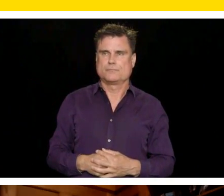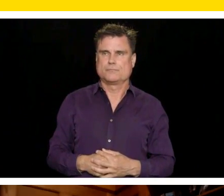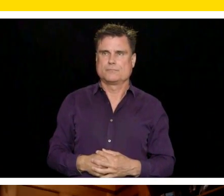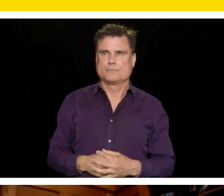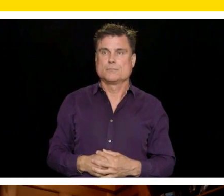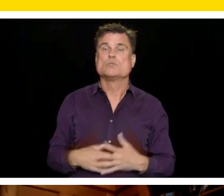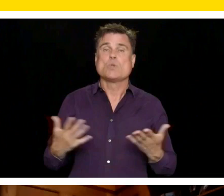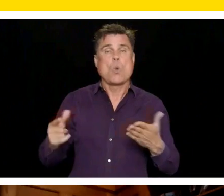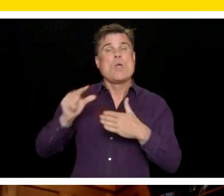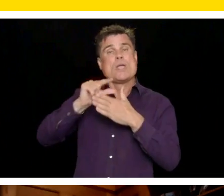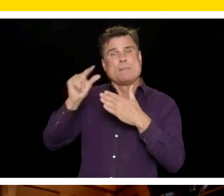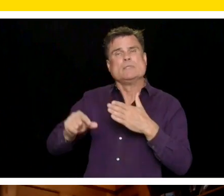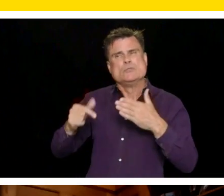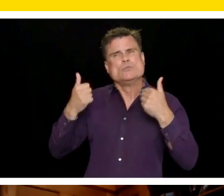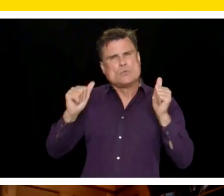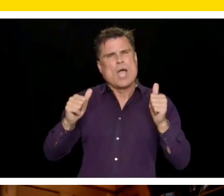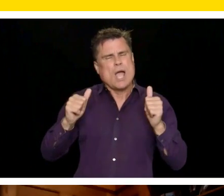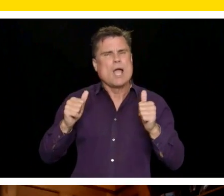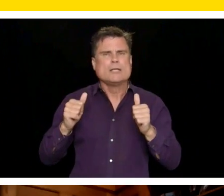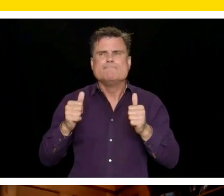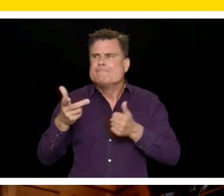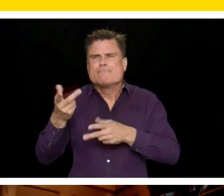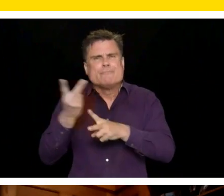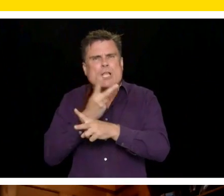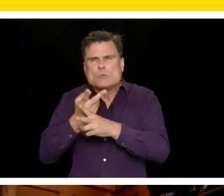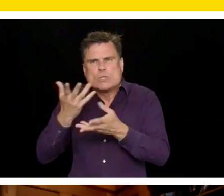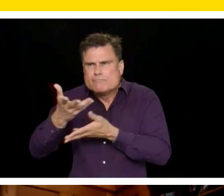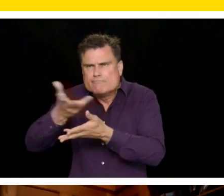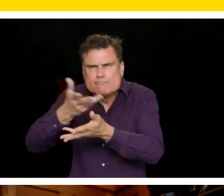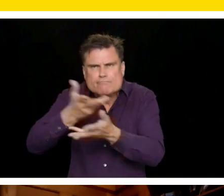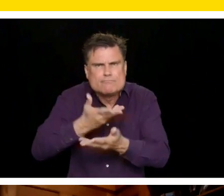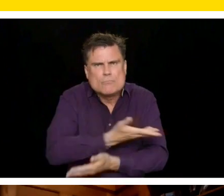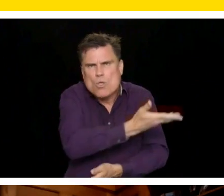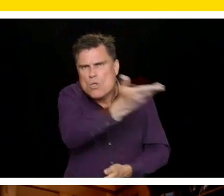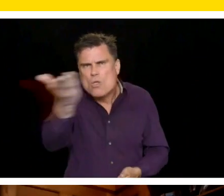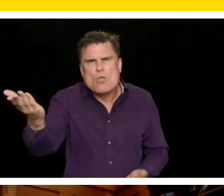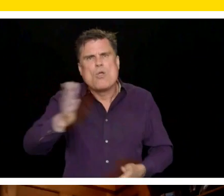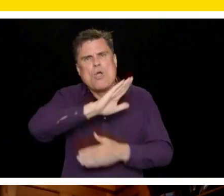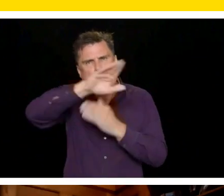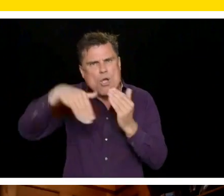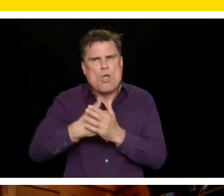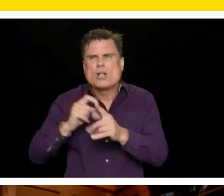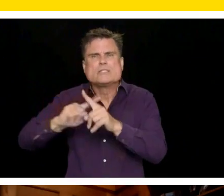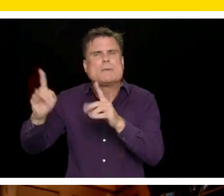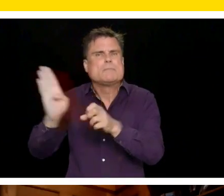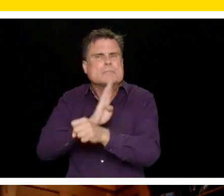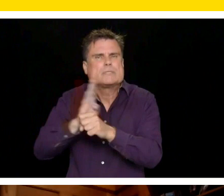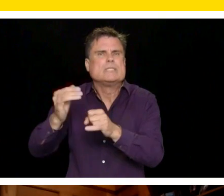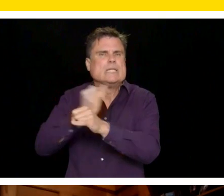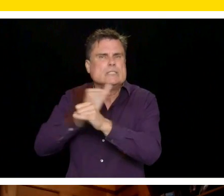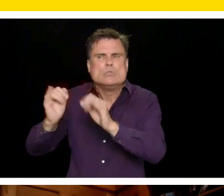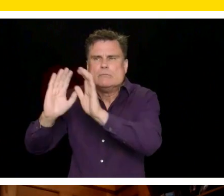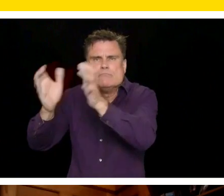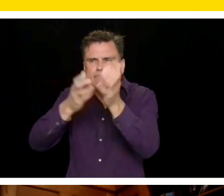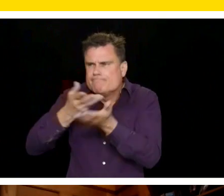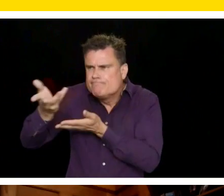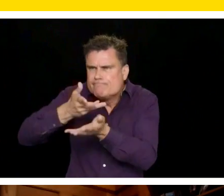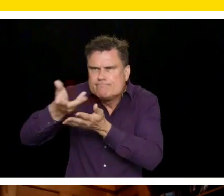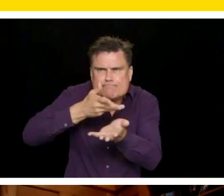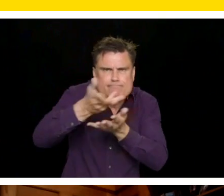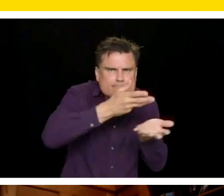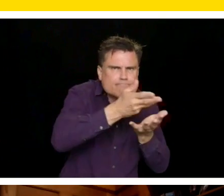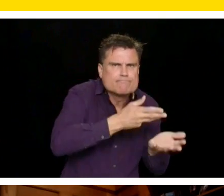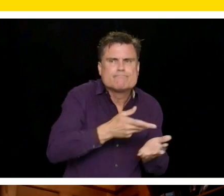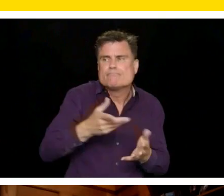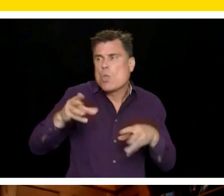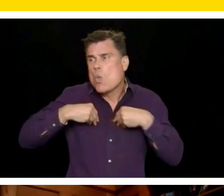sectors, all the economic sectors in British Columbia. We're speaking with business owners, we're speaking with workers, and we're making sure that everybody is